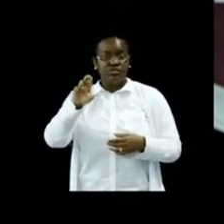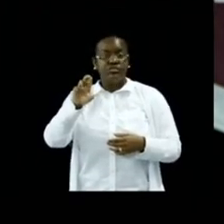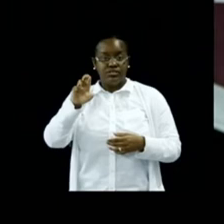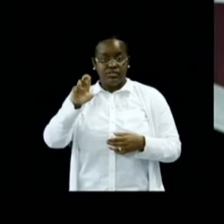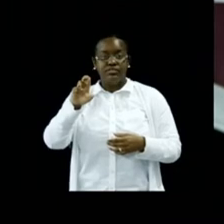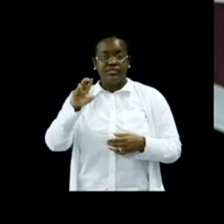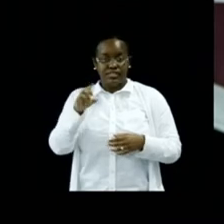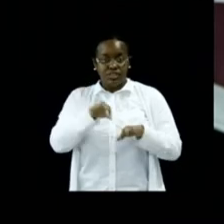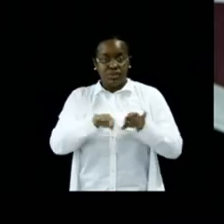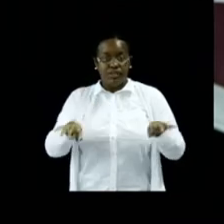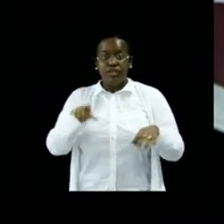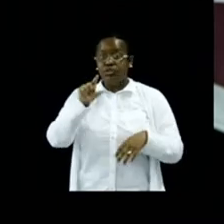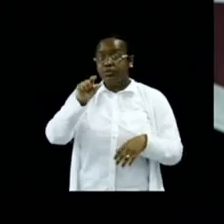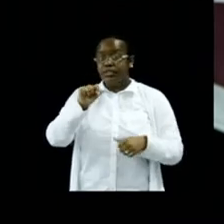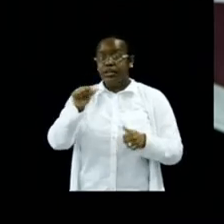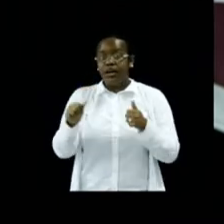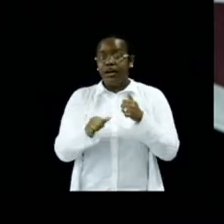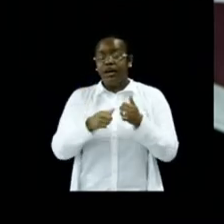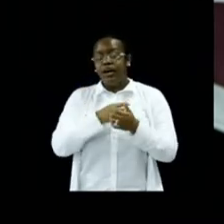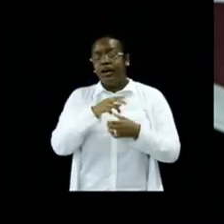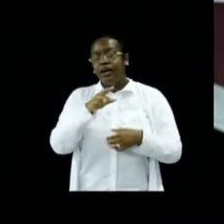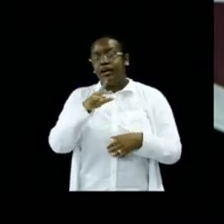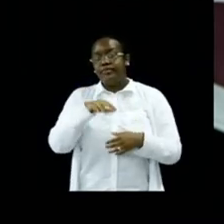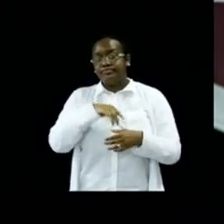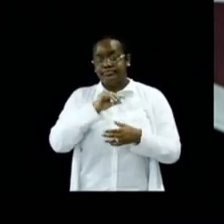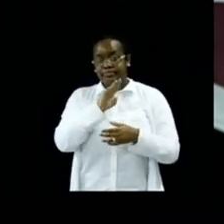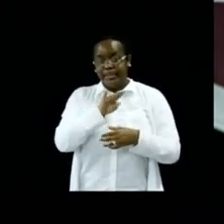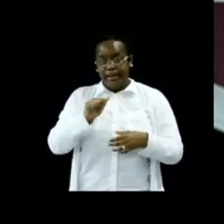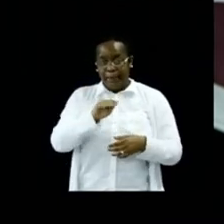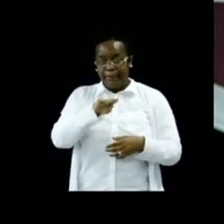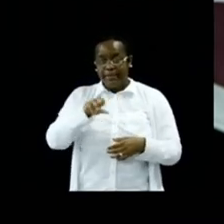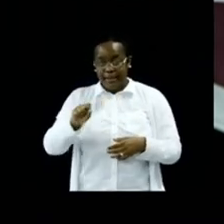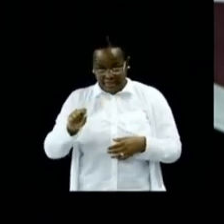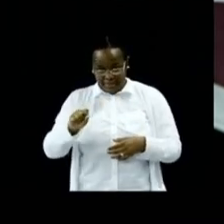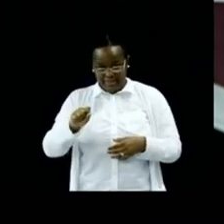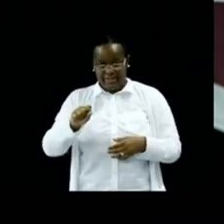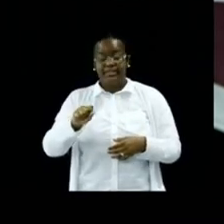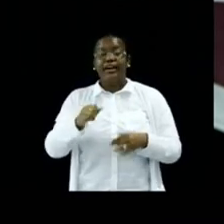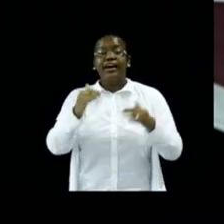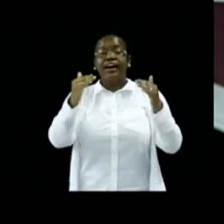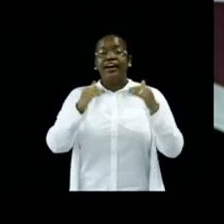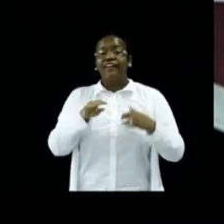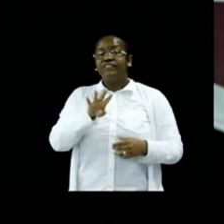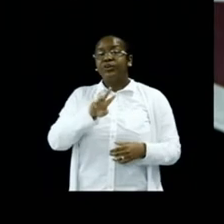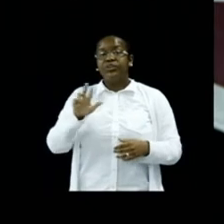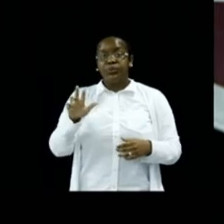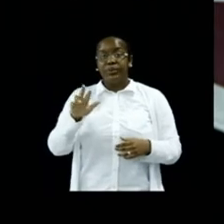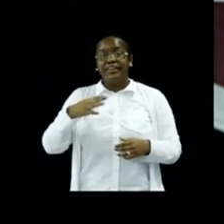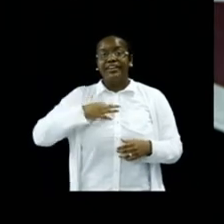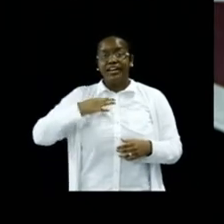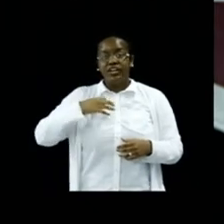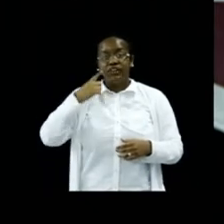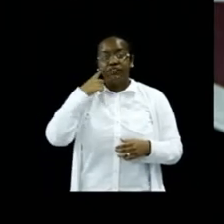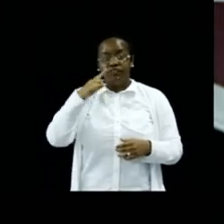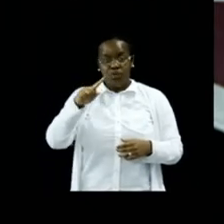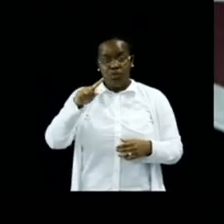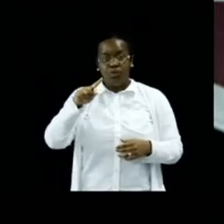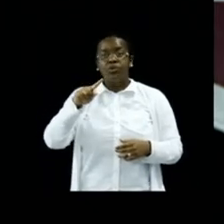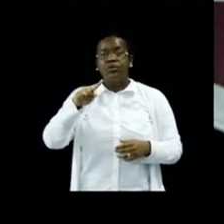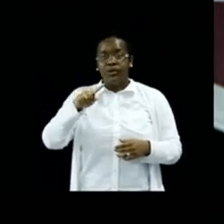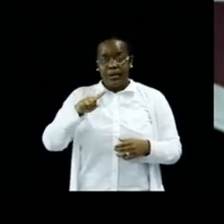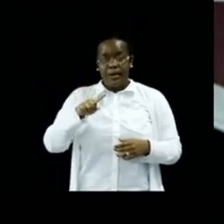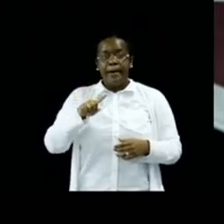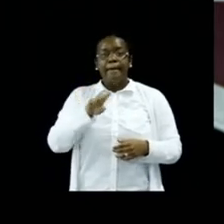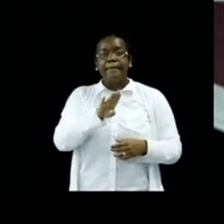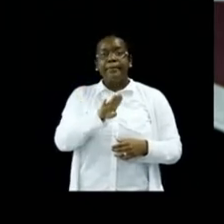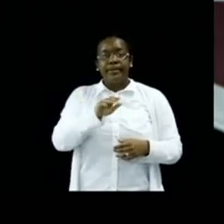20 undergraduate candidates for the conferral of the Bachelor of Arts degree, and 43 candidates for the degree of